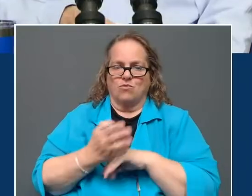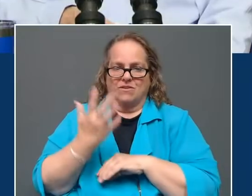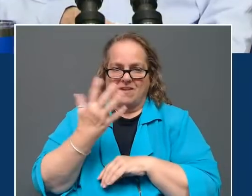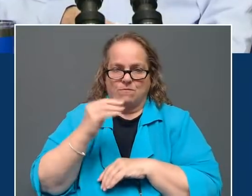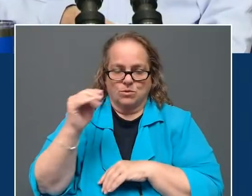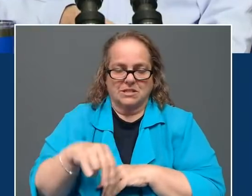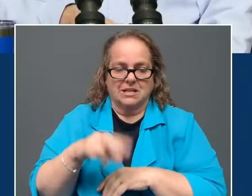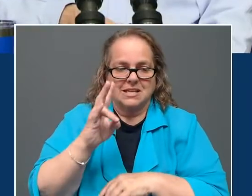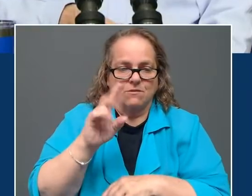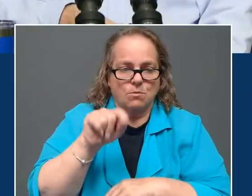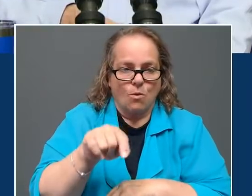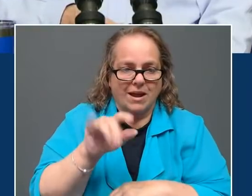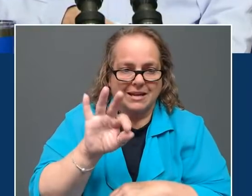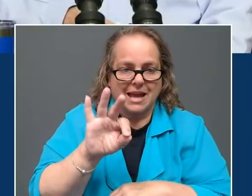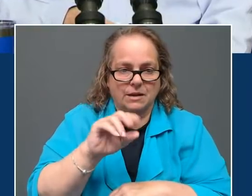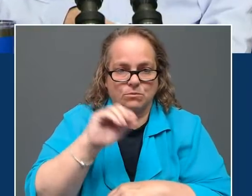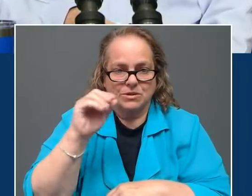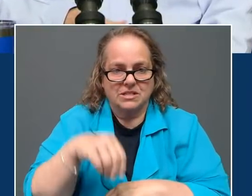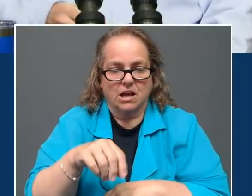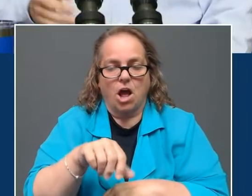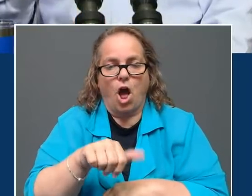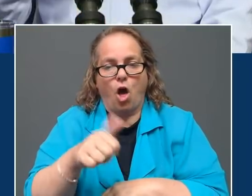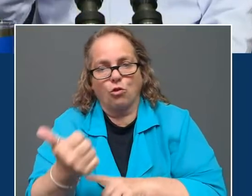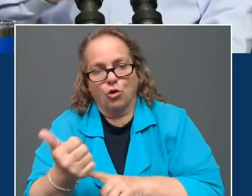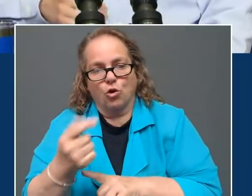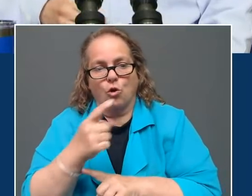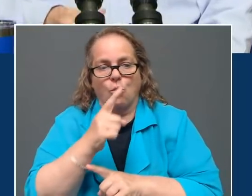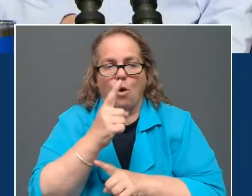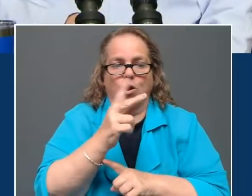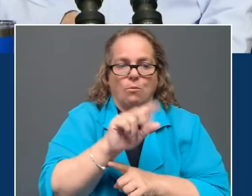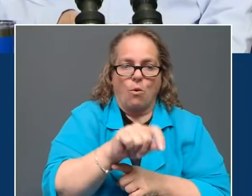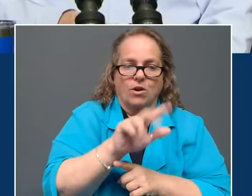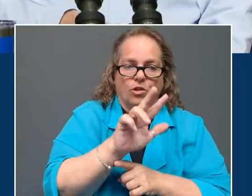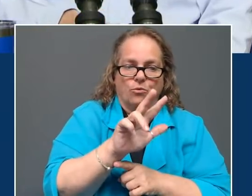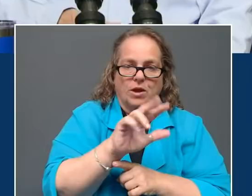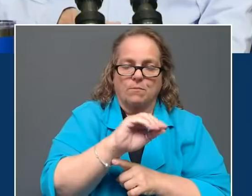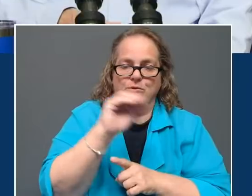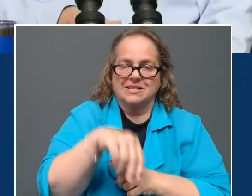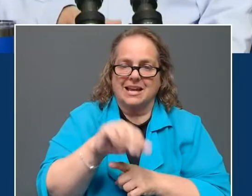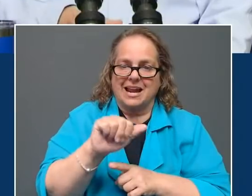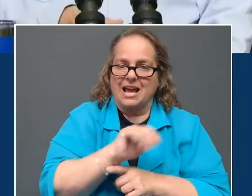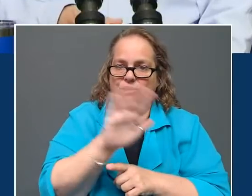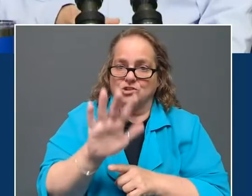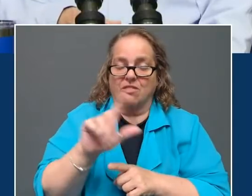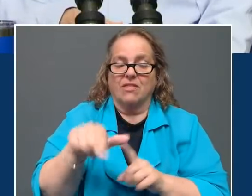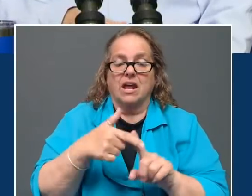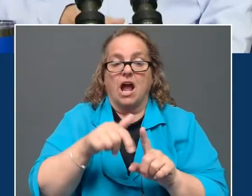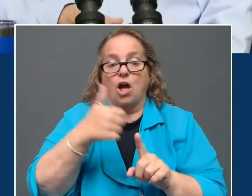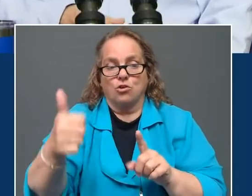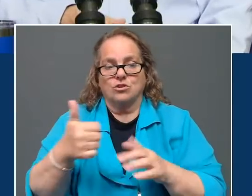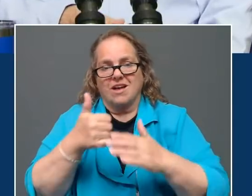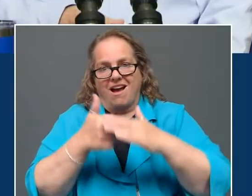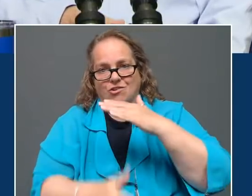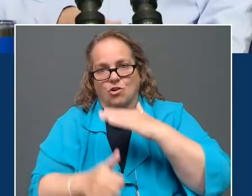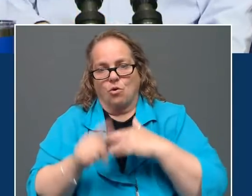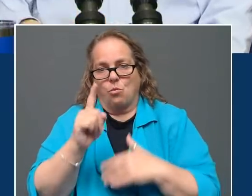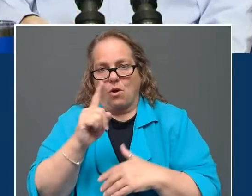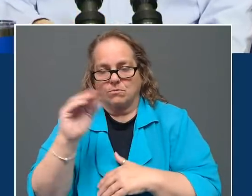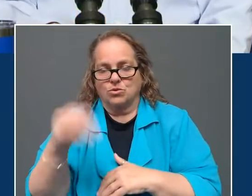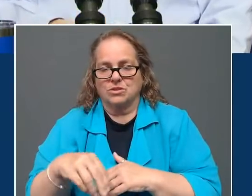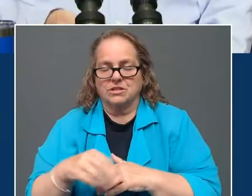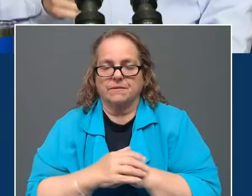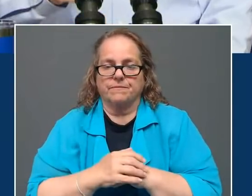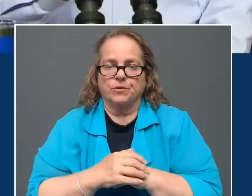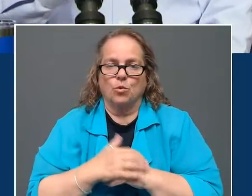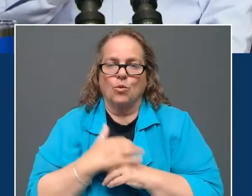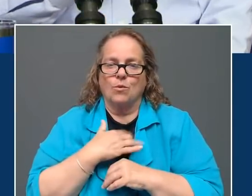7.94% other, 1.34% Asian, and then everything else is under 1%. Again, we'd like to see it